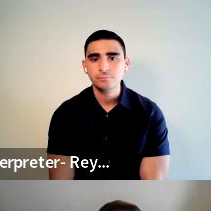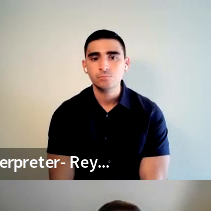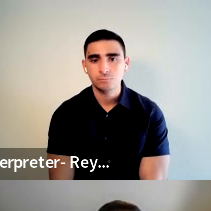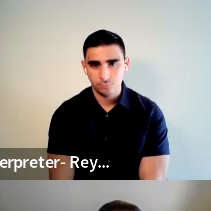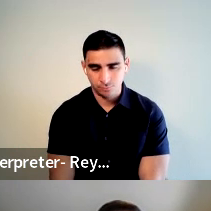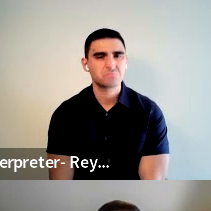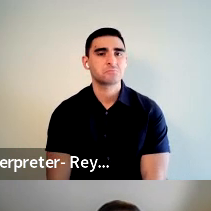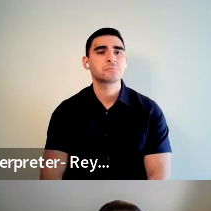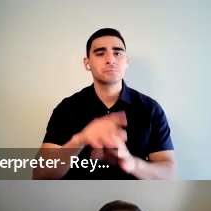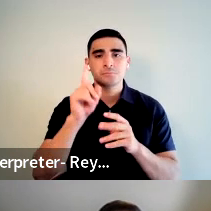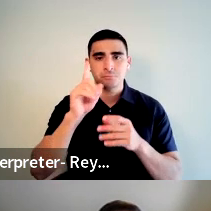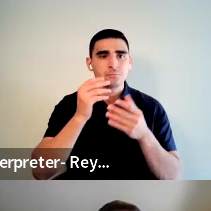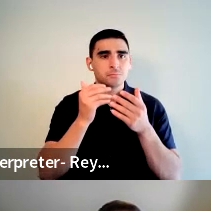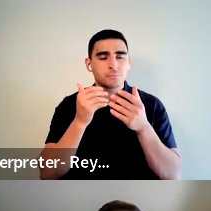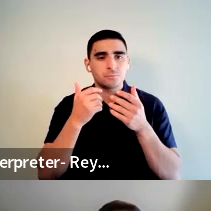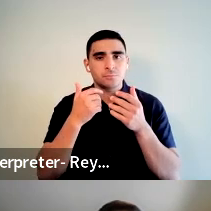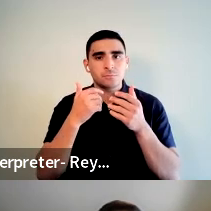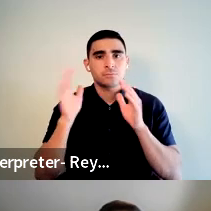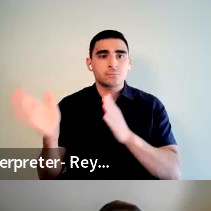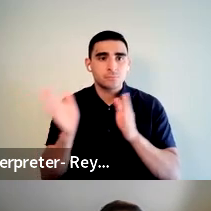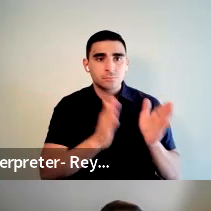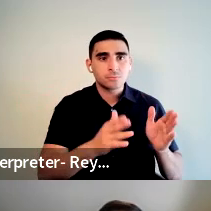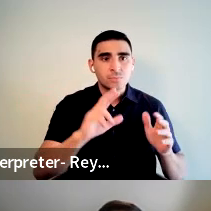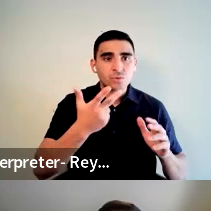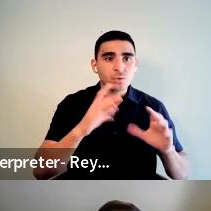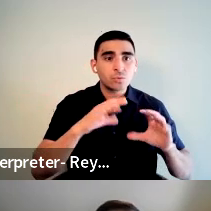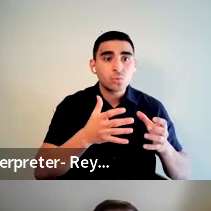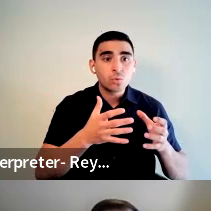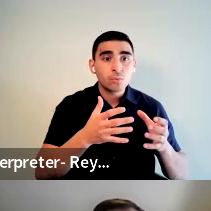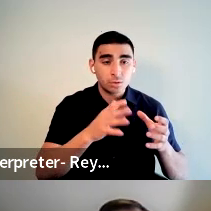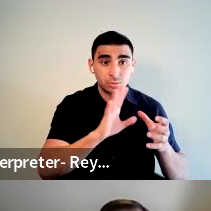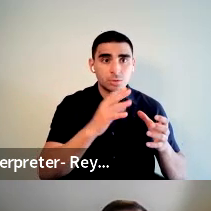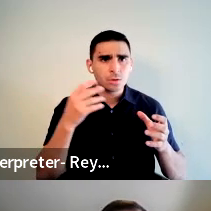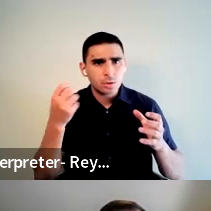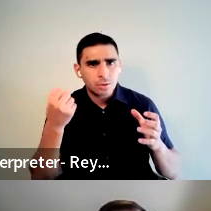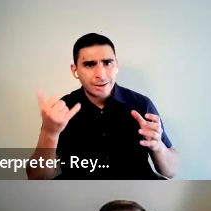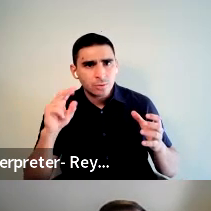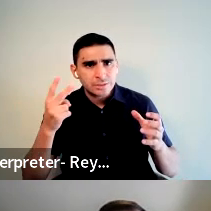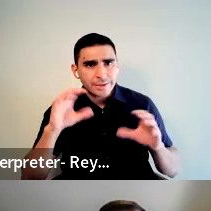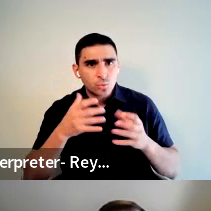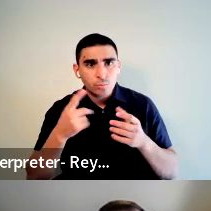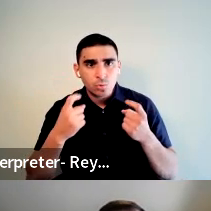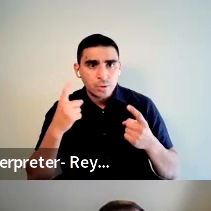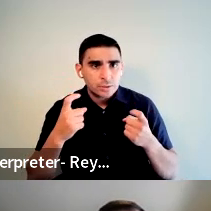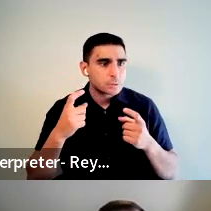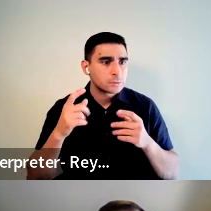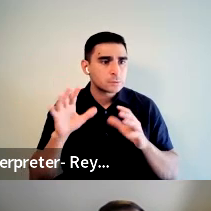Before we move on to another subgroup, are there any other reflections or comments or questions or things you want to note for